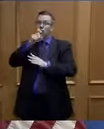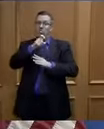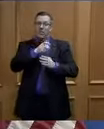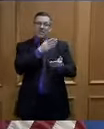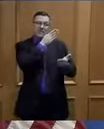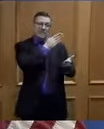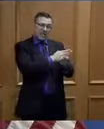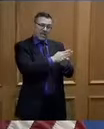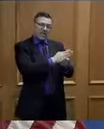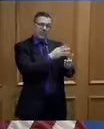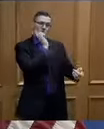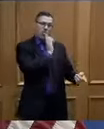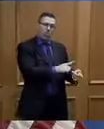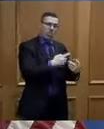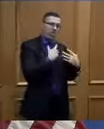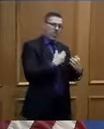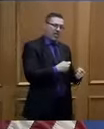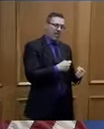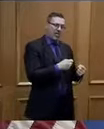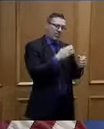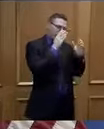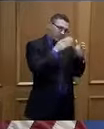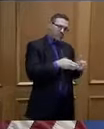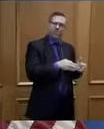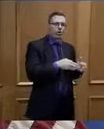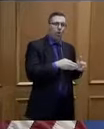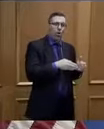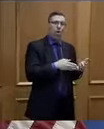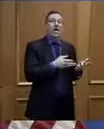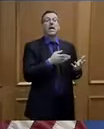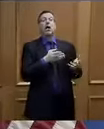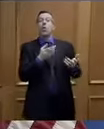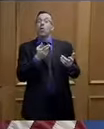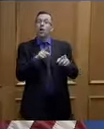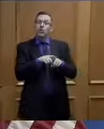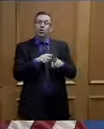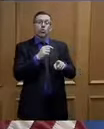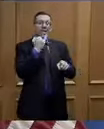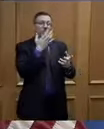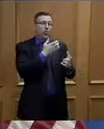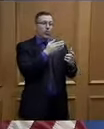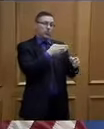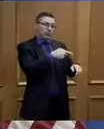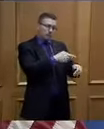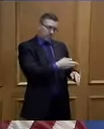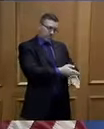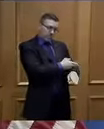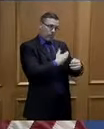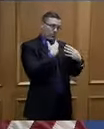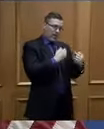actually think if we do this right, we can mitigate both to the highest degree possible.